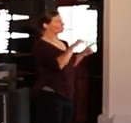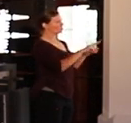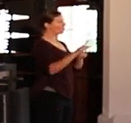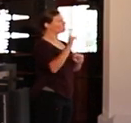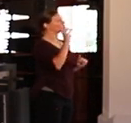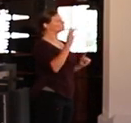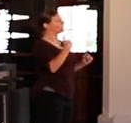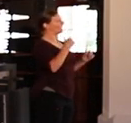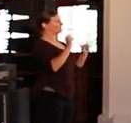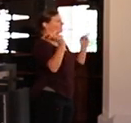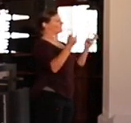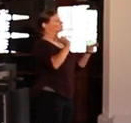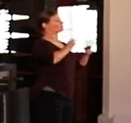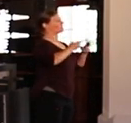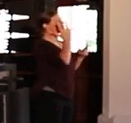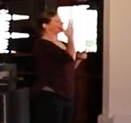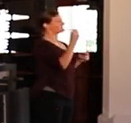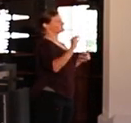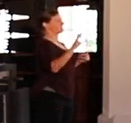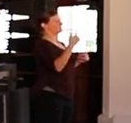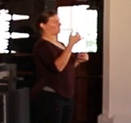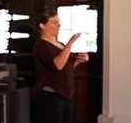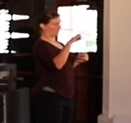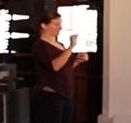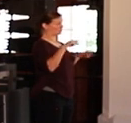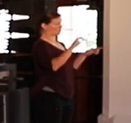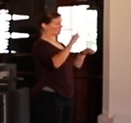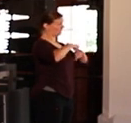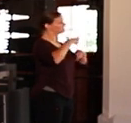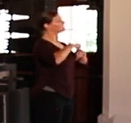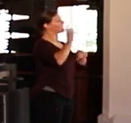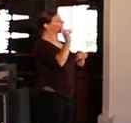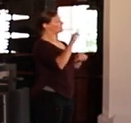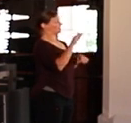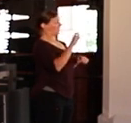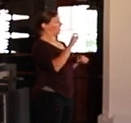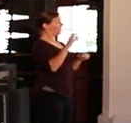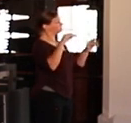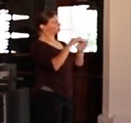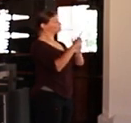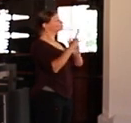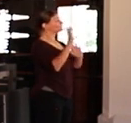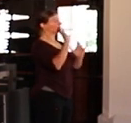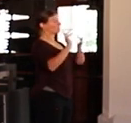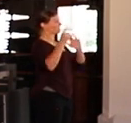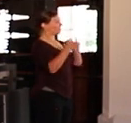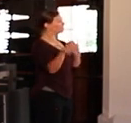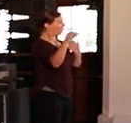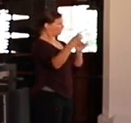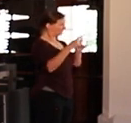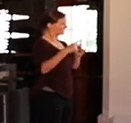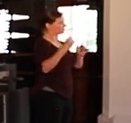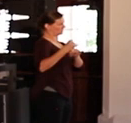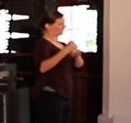as Faces of Agnes. During those sessions, live streaming will be available on other locations on campus to make sure